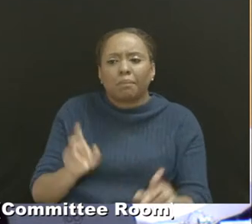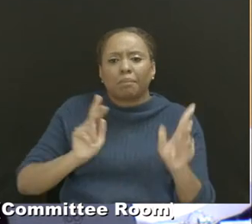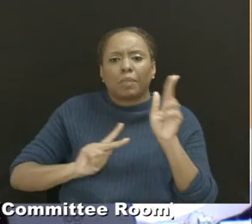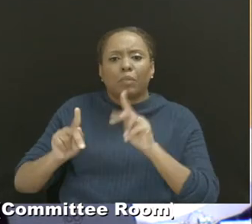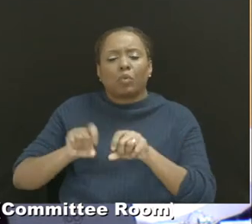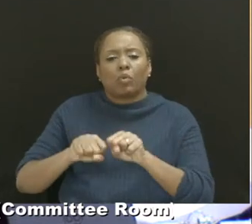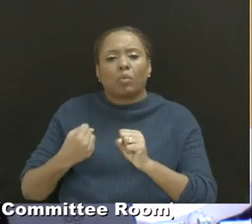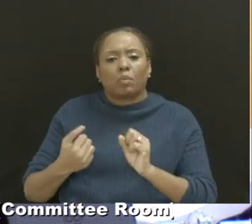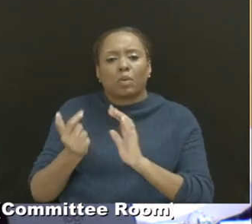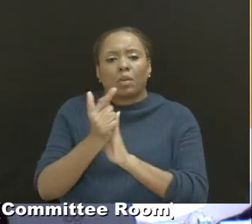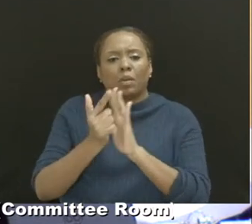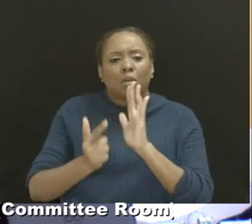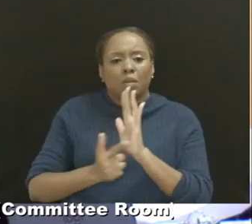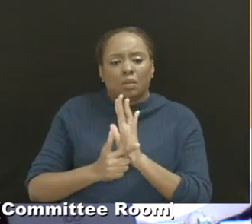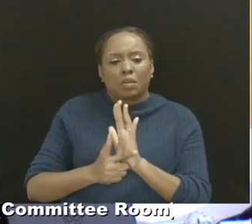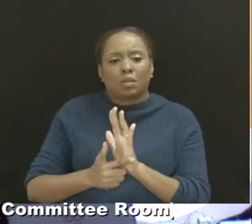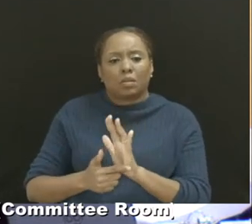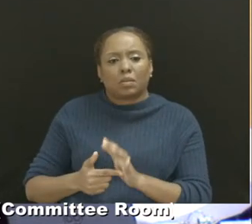afoul of